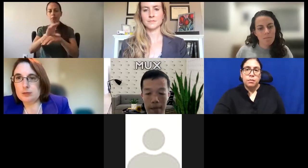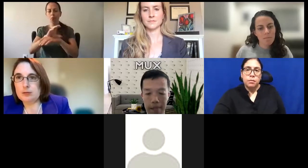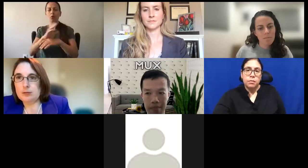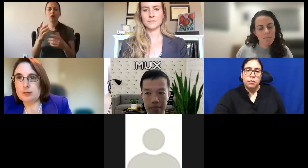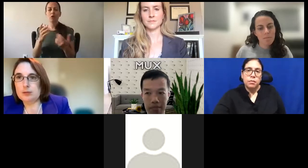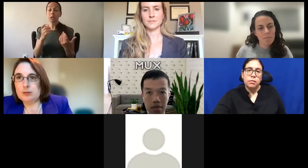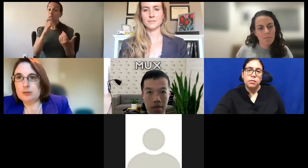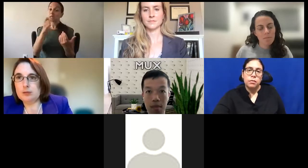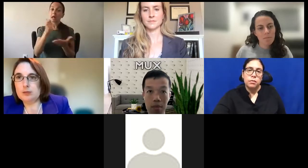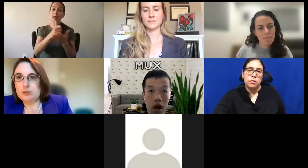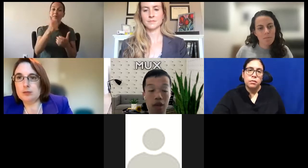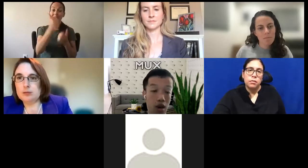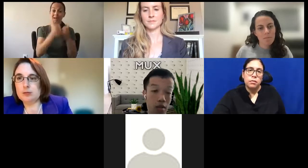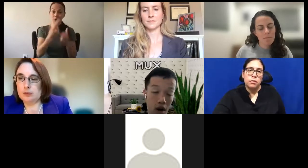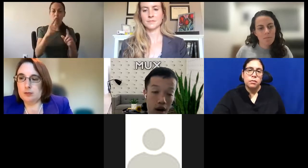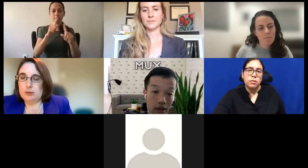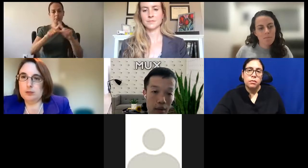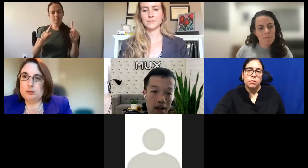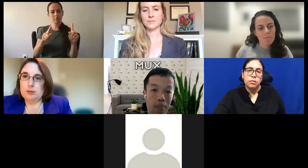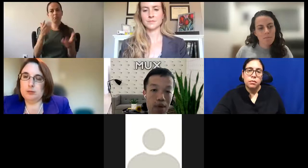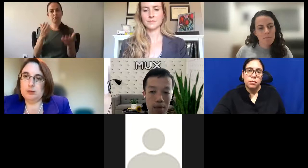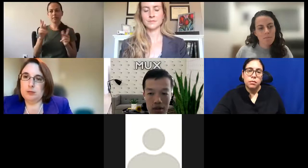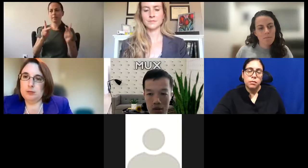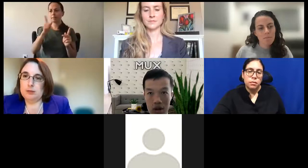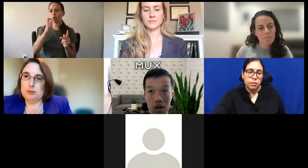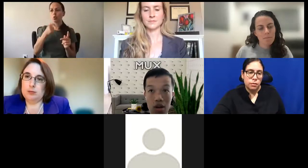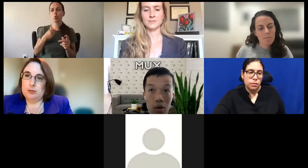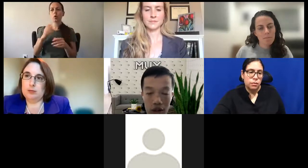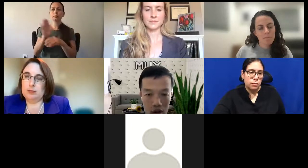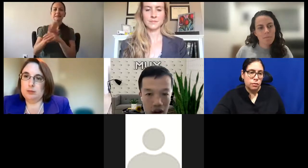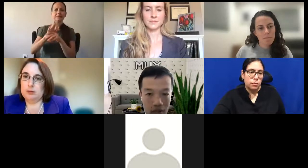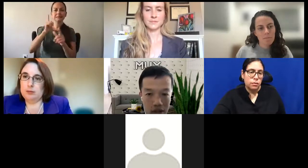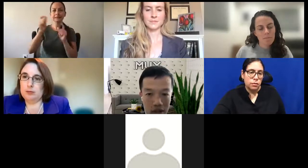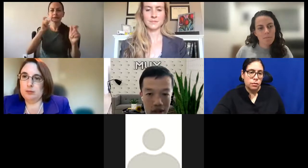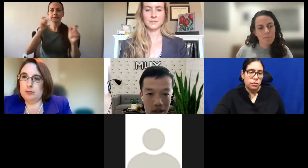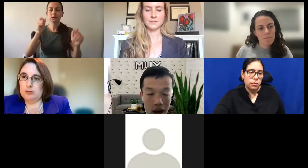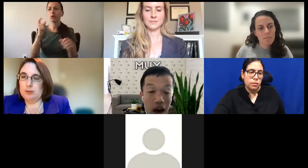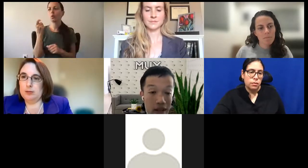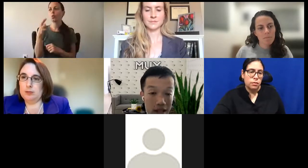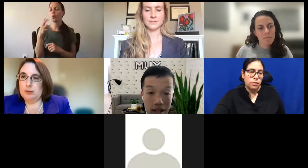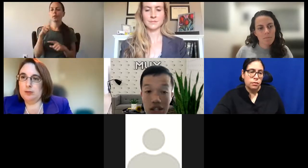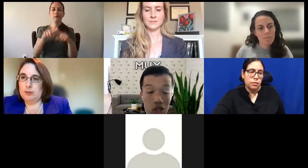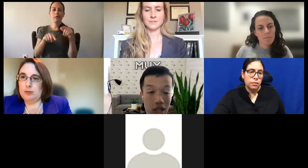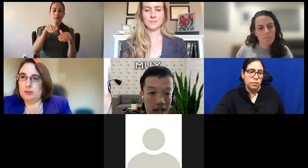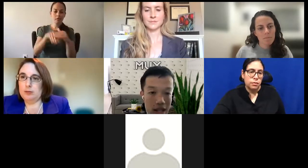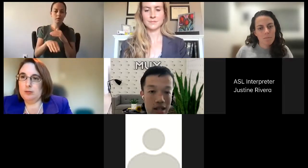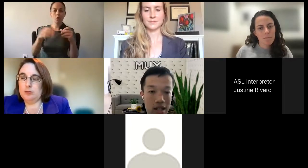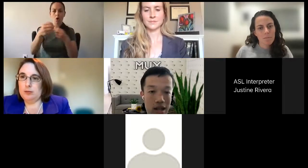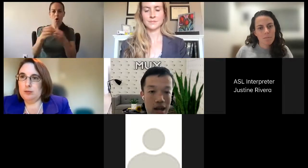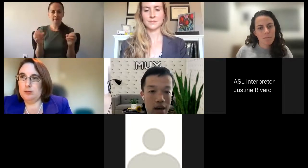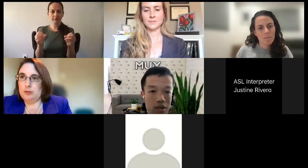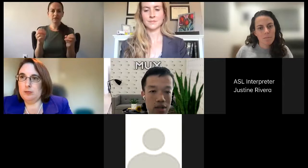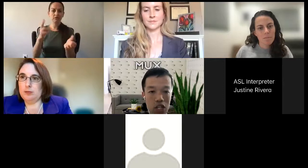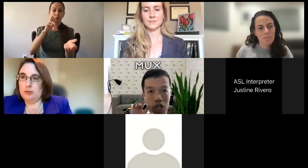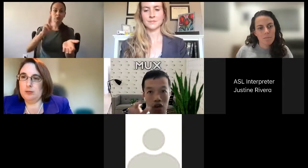who might be on the go more often or might not be able to go into the loan officer's office to sign certain